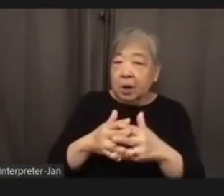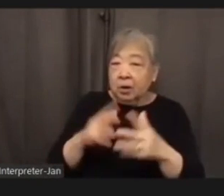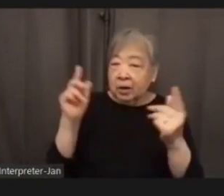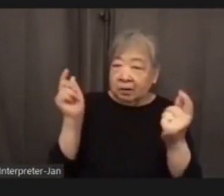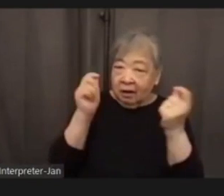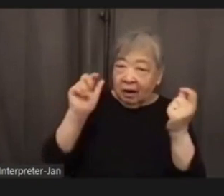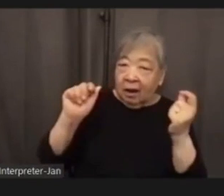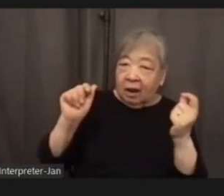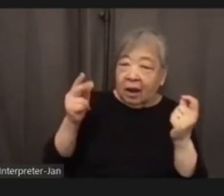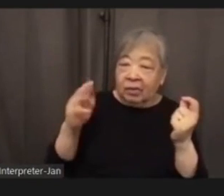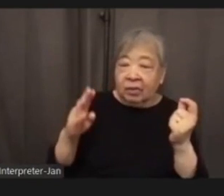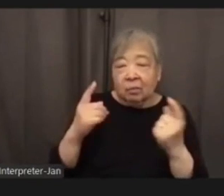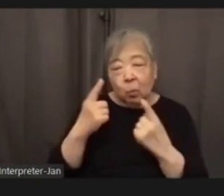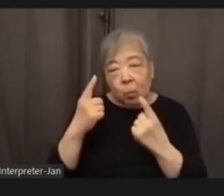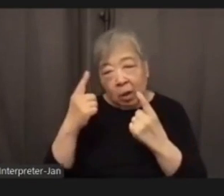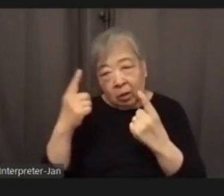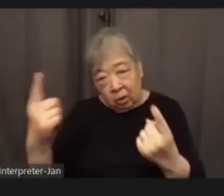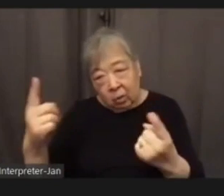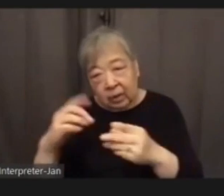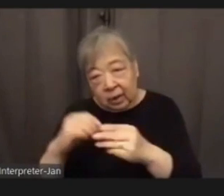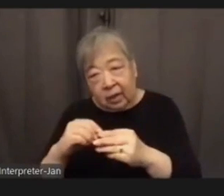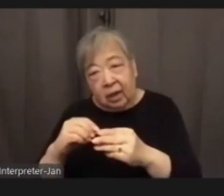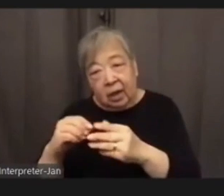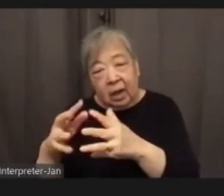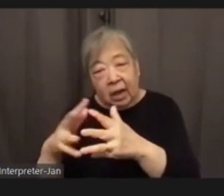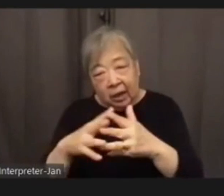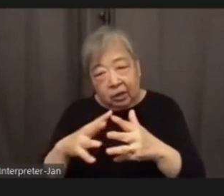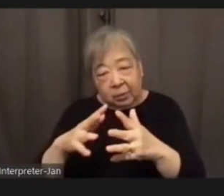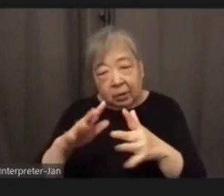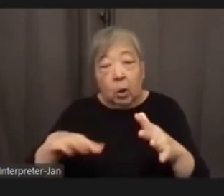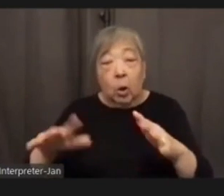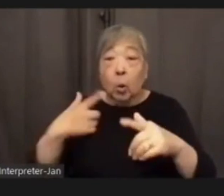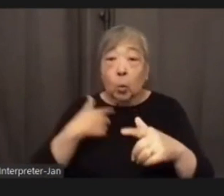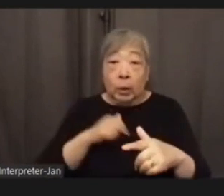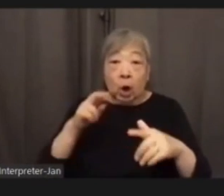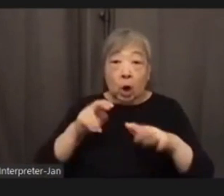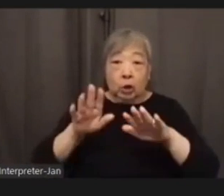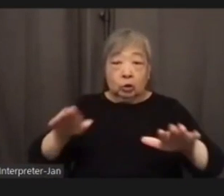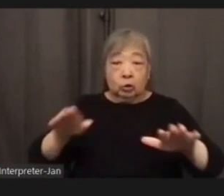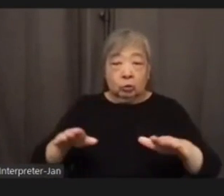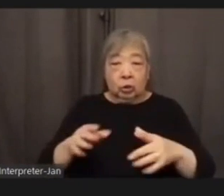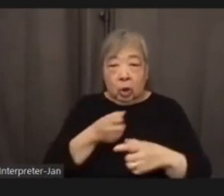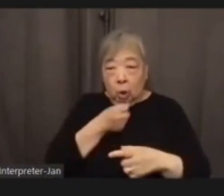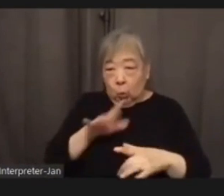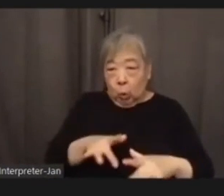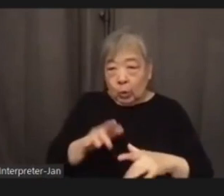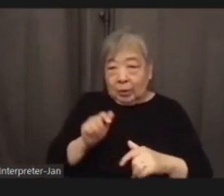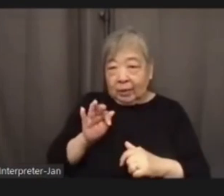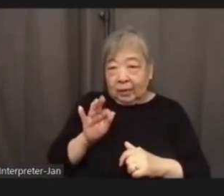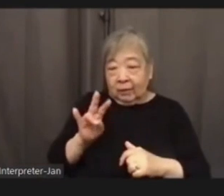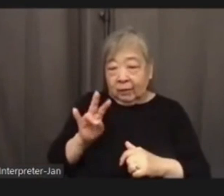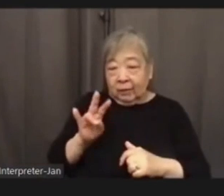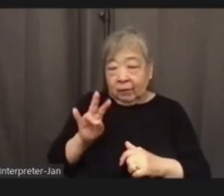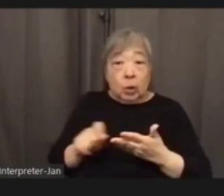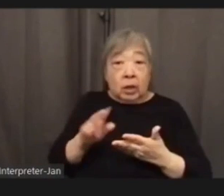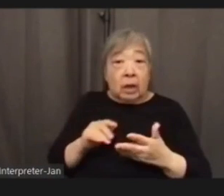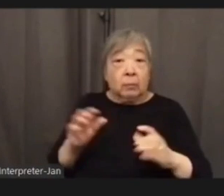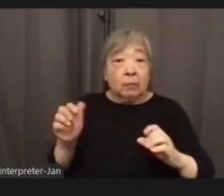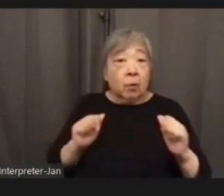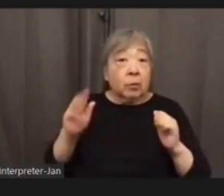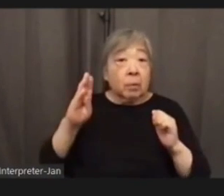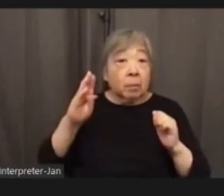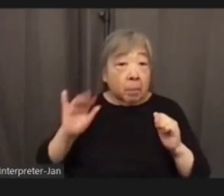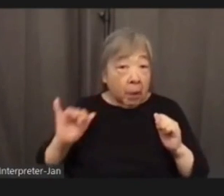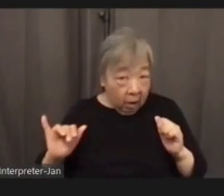well known in the Asian American community. We Are the Children, recorded in 1973, written and performed by Nobuko Miyamoto